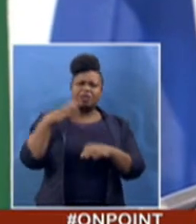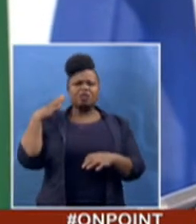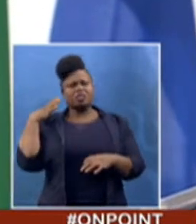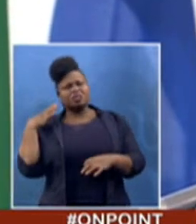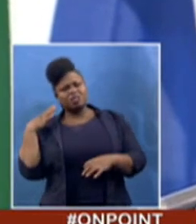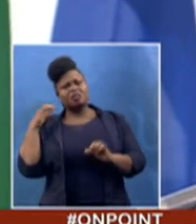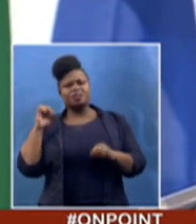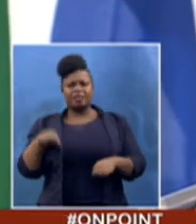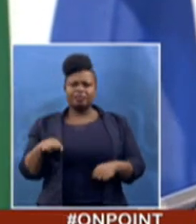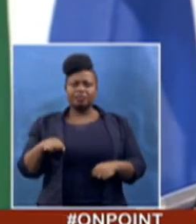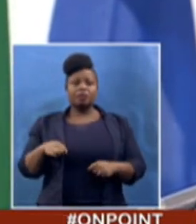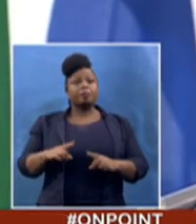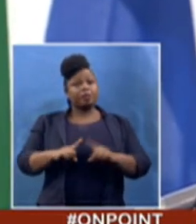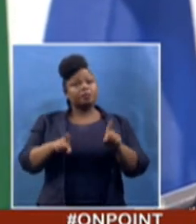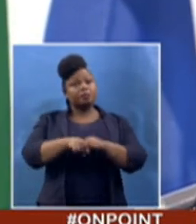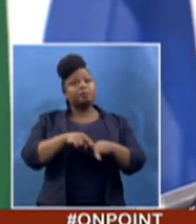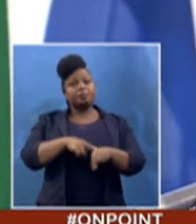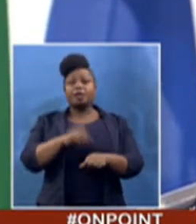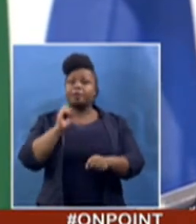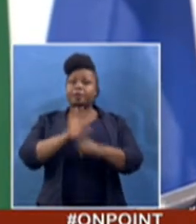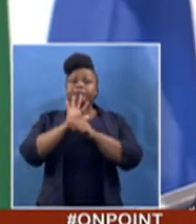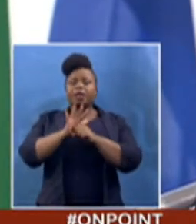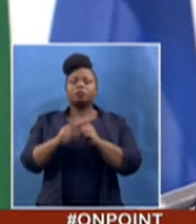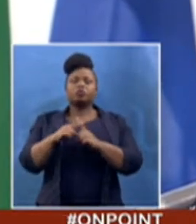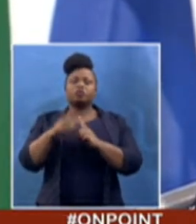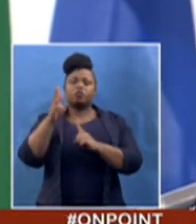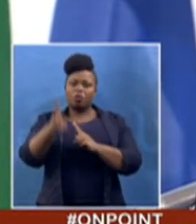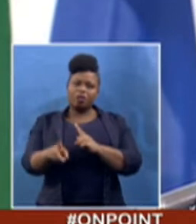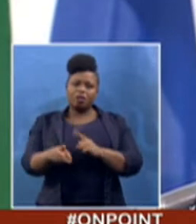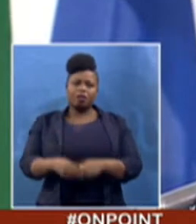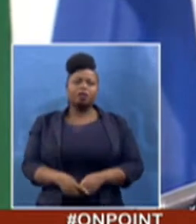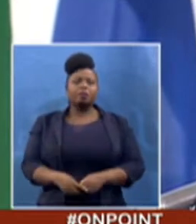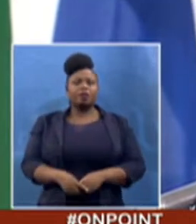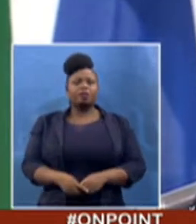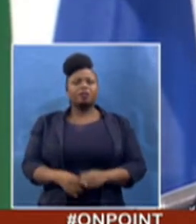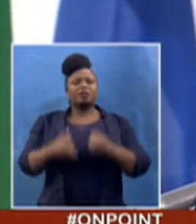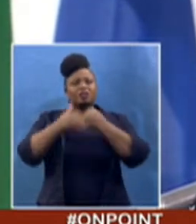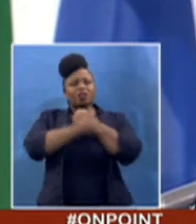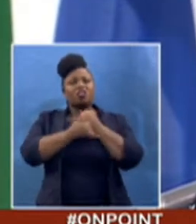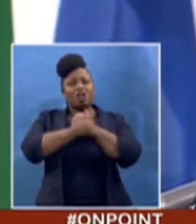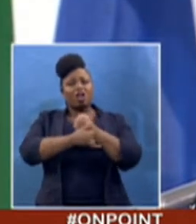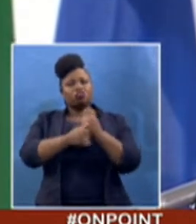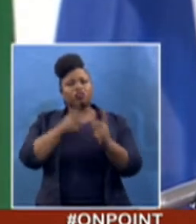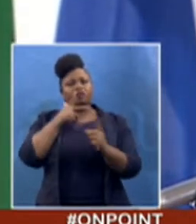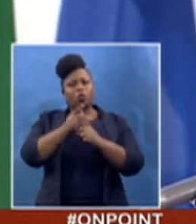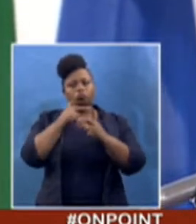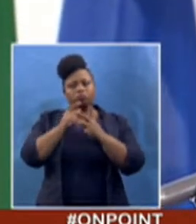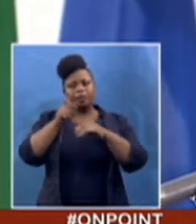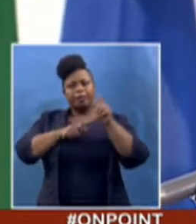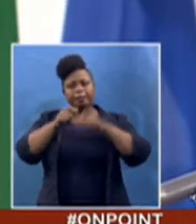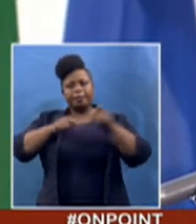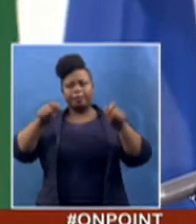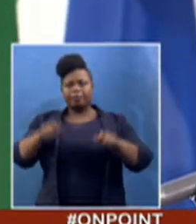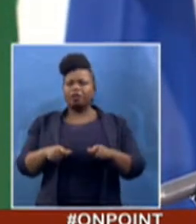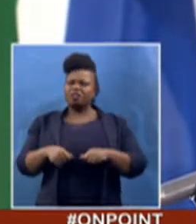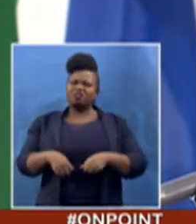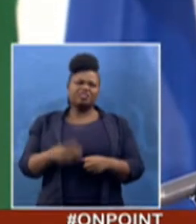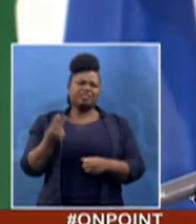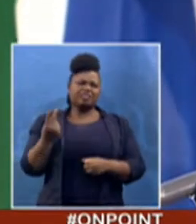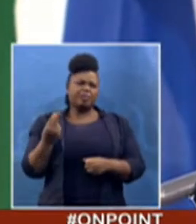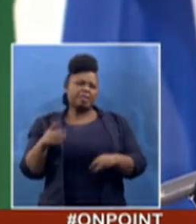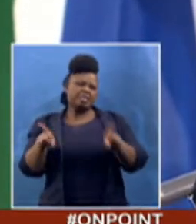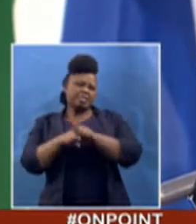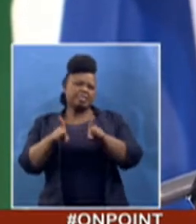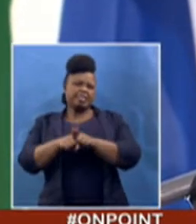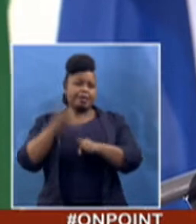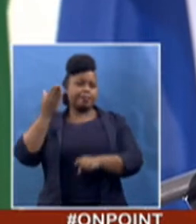and impact, the national vaccination program will be similar in many ways to the first